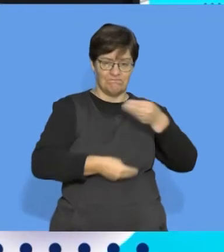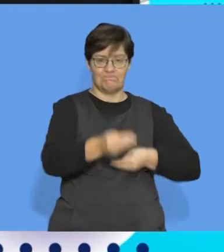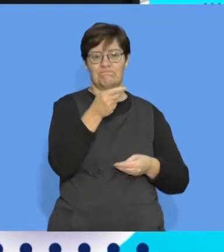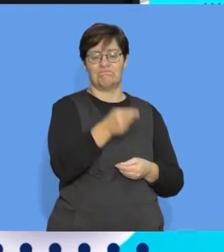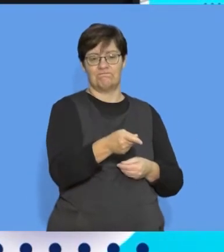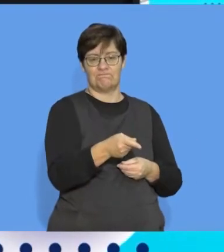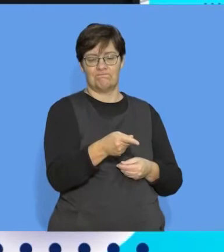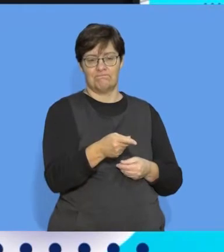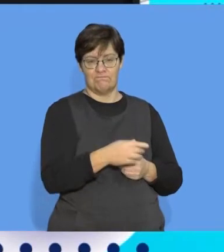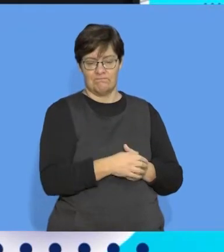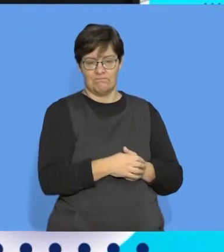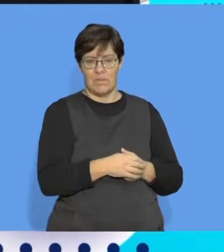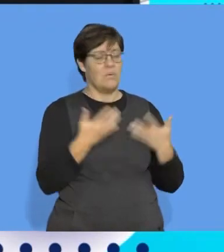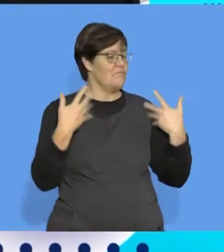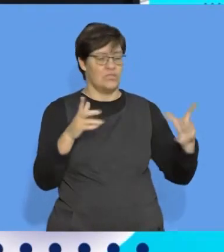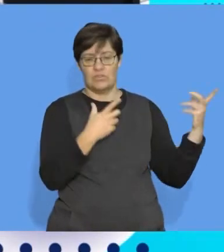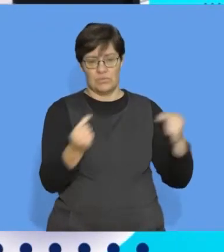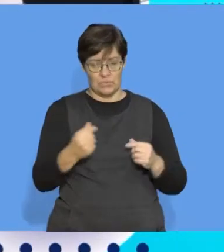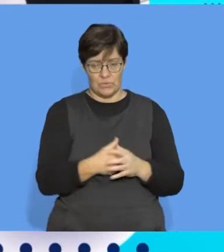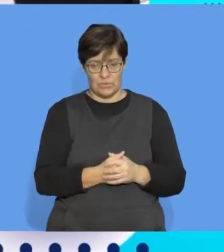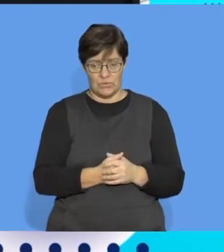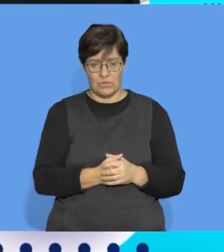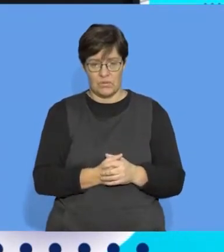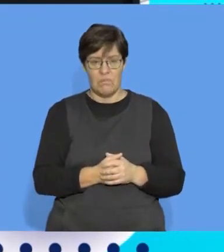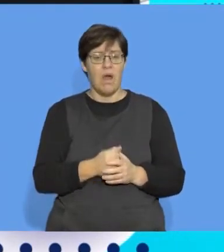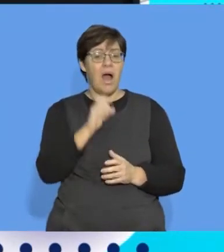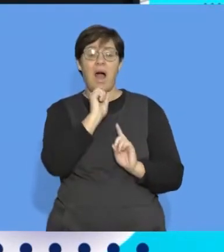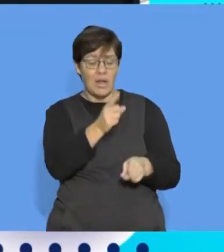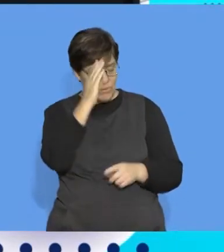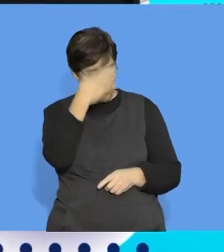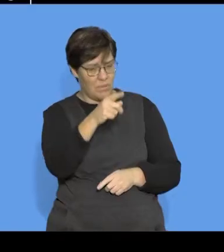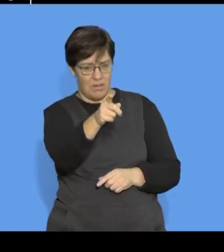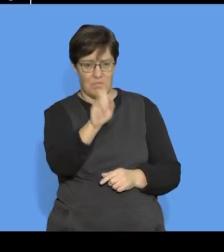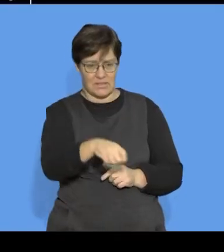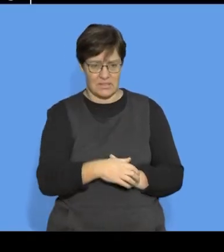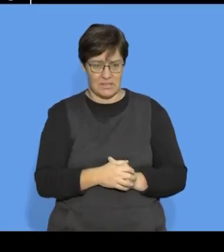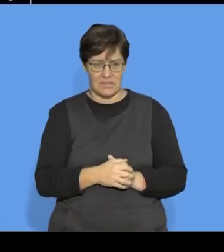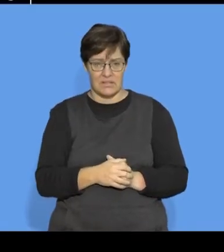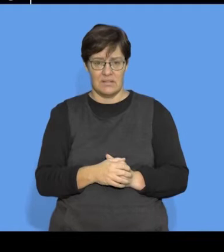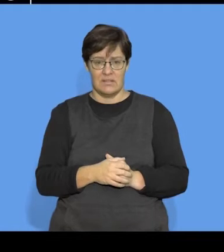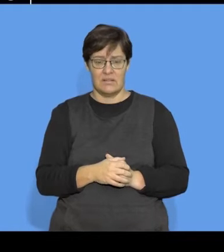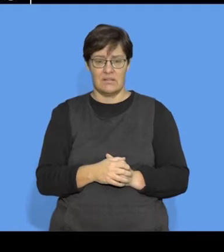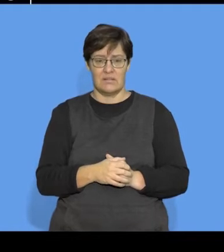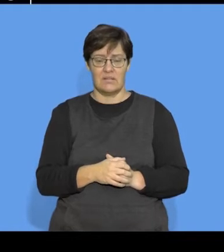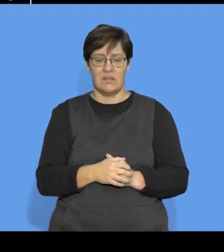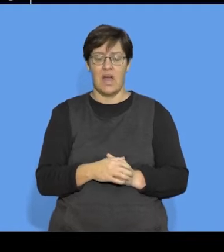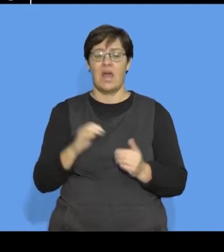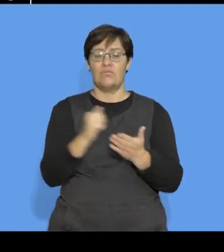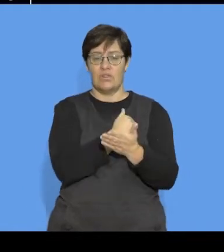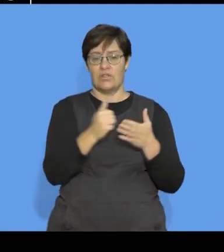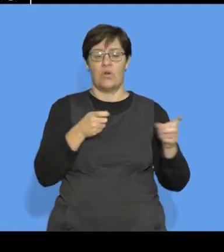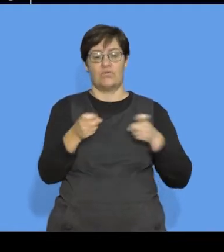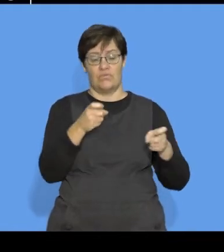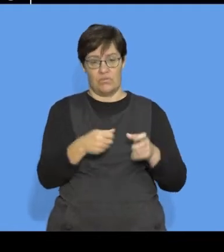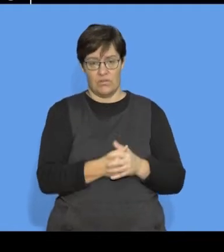It was traded in. Come on, we've done this. We should know the answer. Yes, it is.